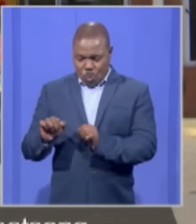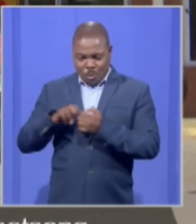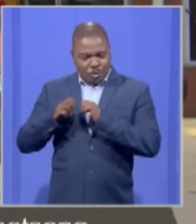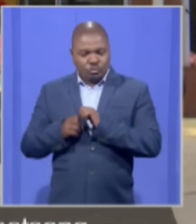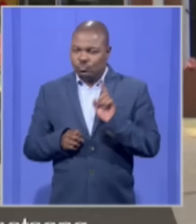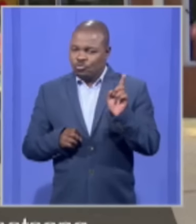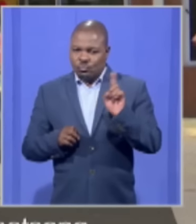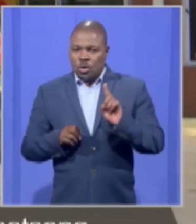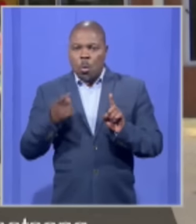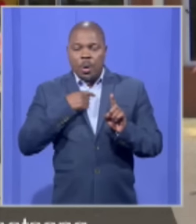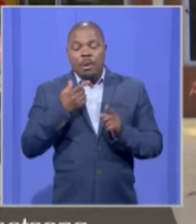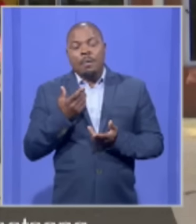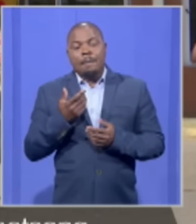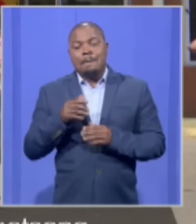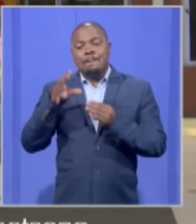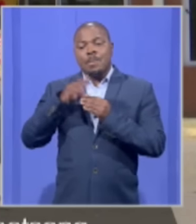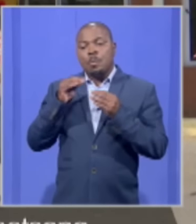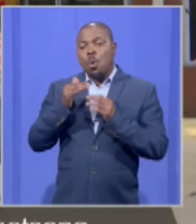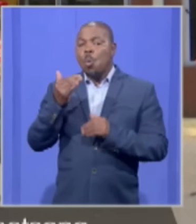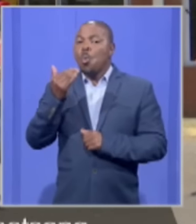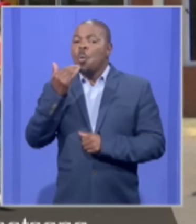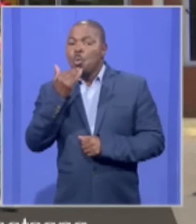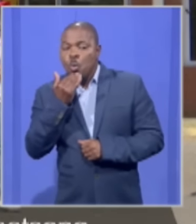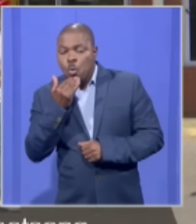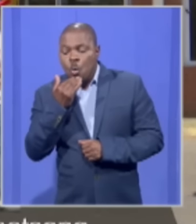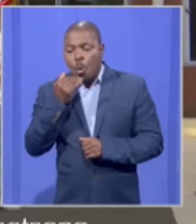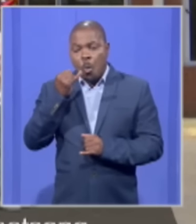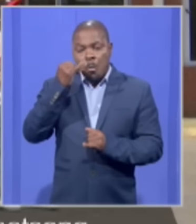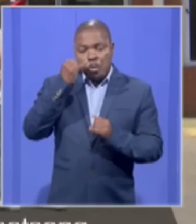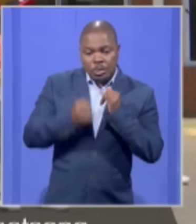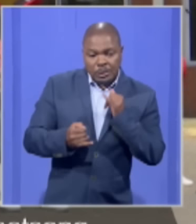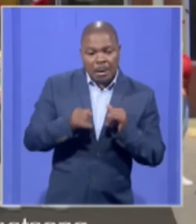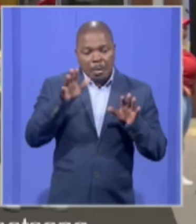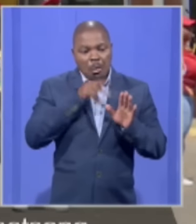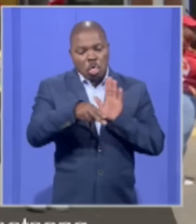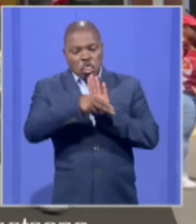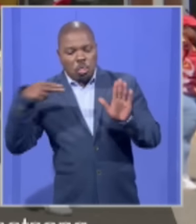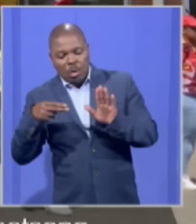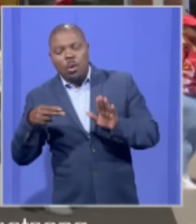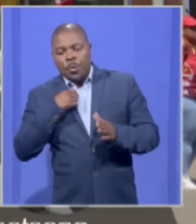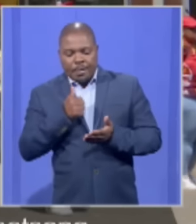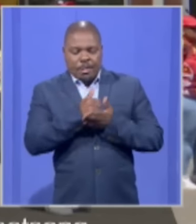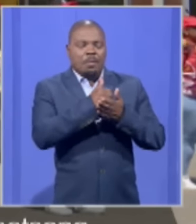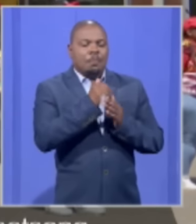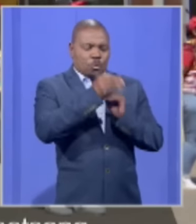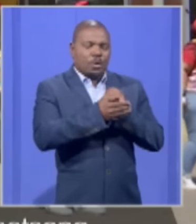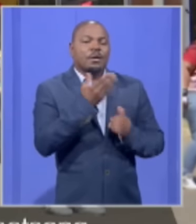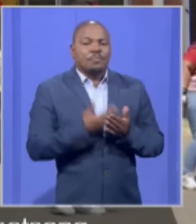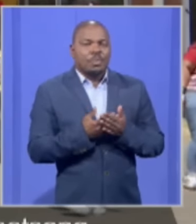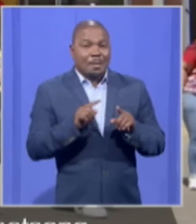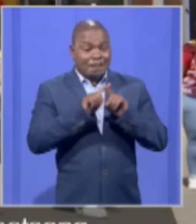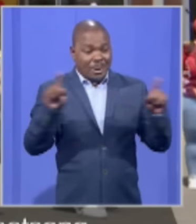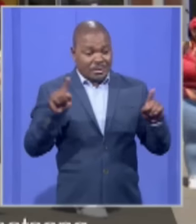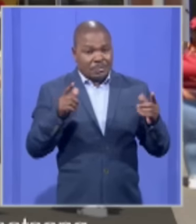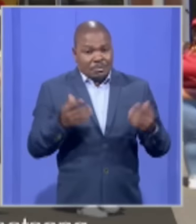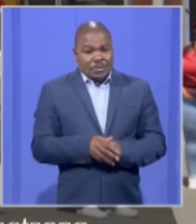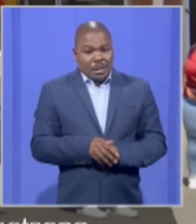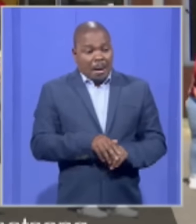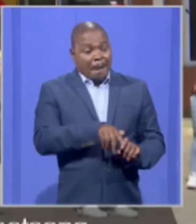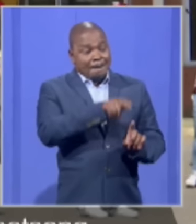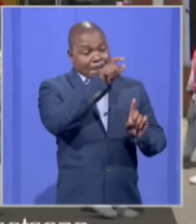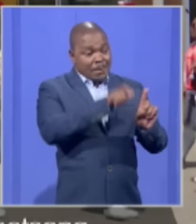We will defend members who are mistakenly alleged to have been involved in these things. But the innocence of a